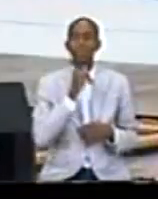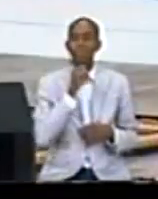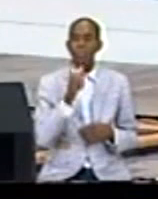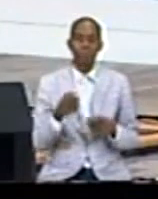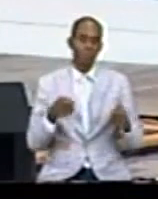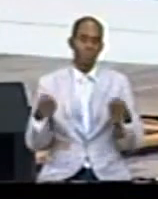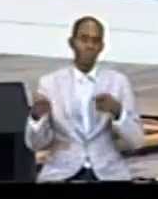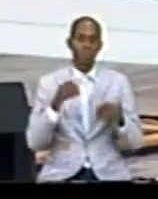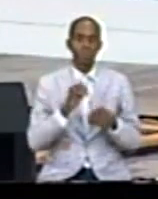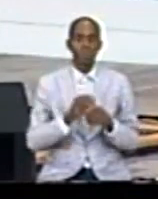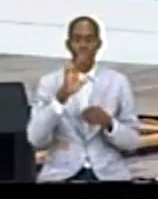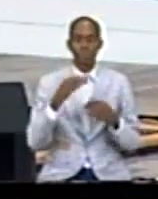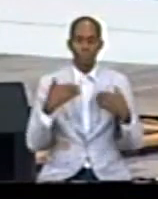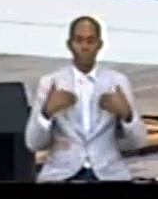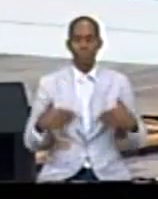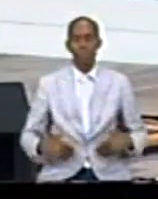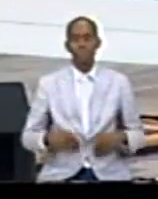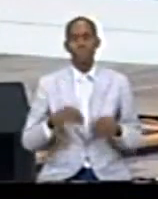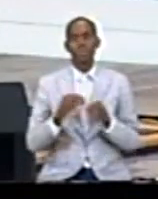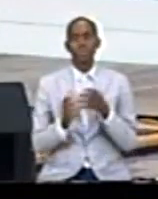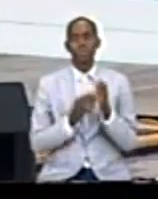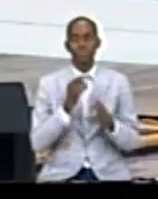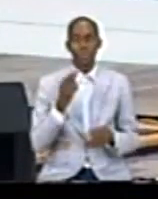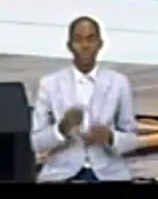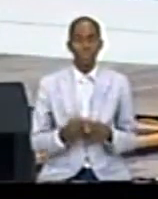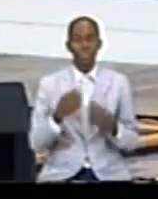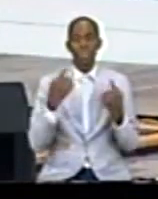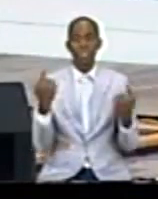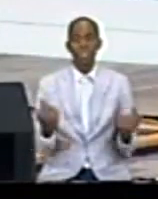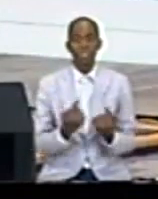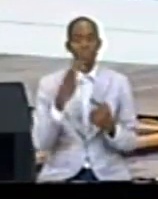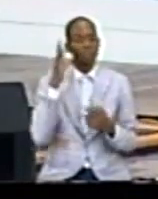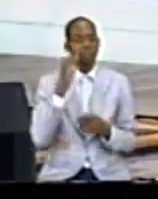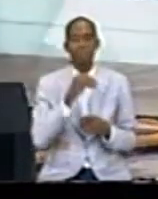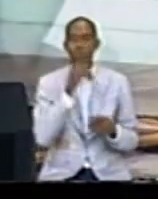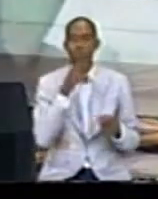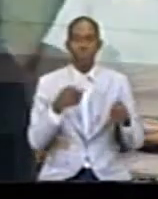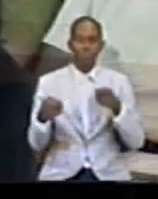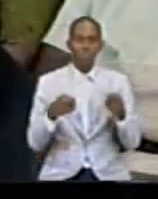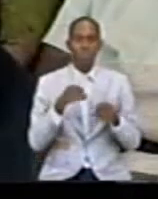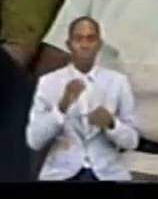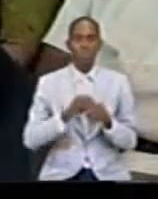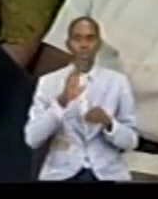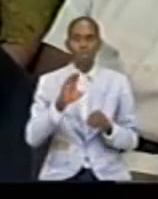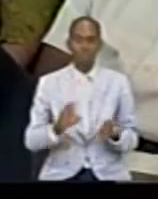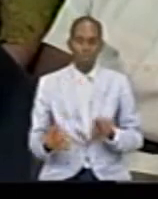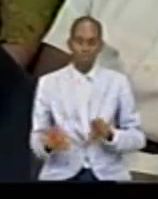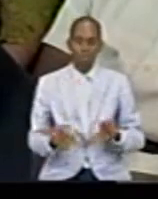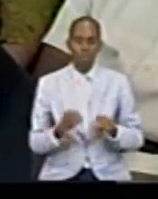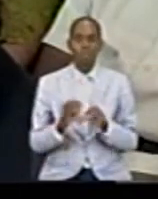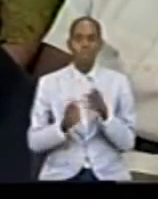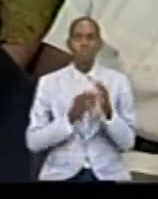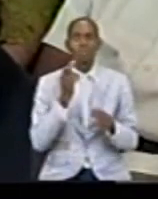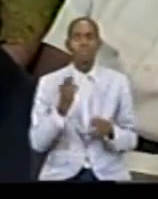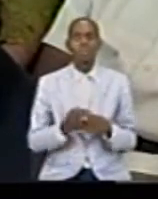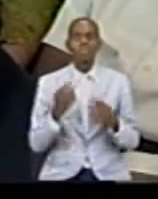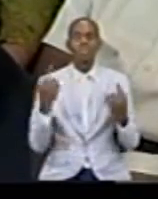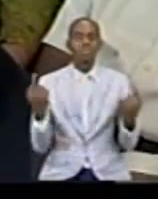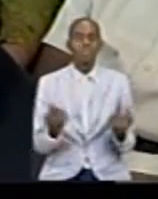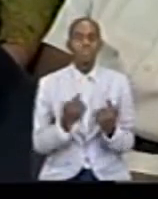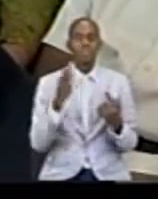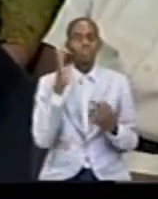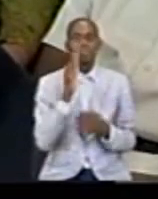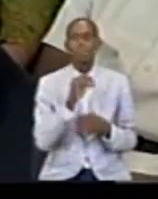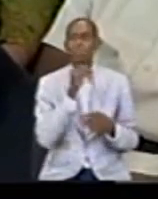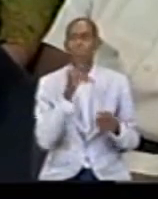body. Sin will not reign in your action. Sin will not reign